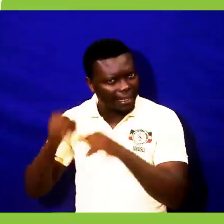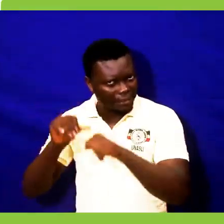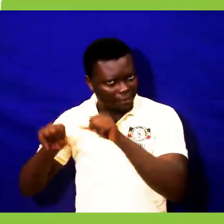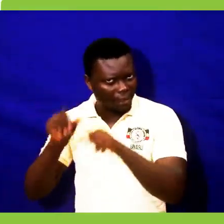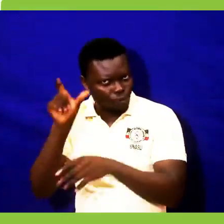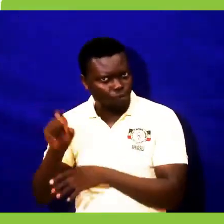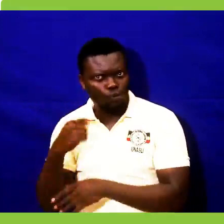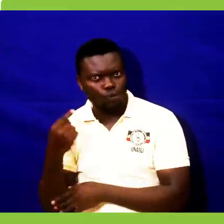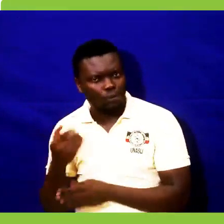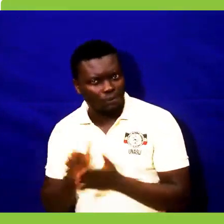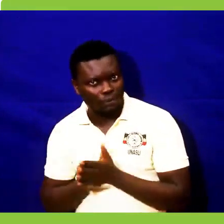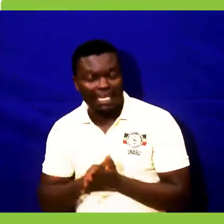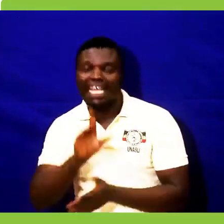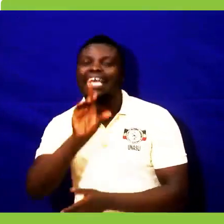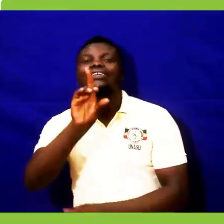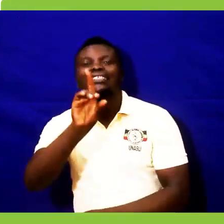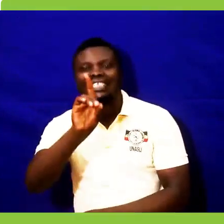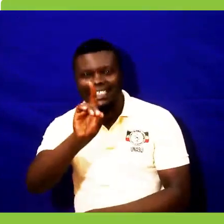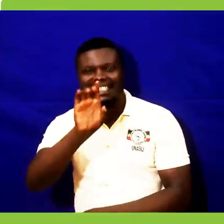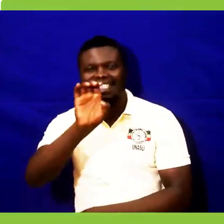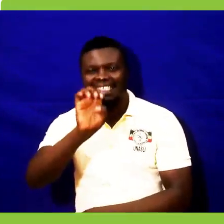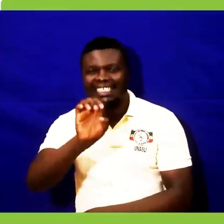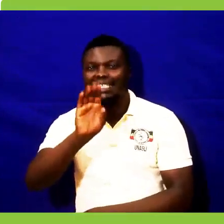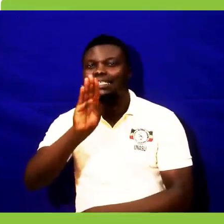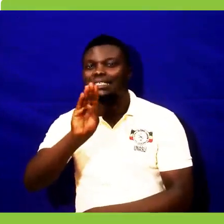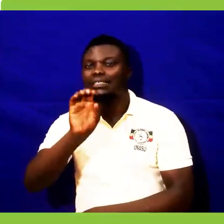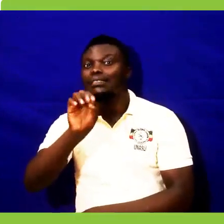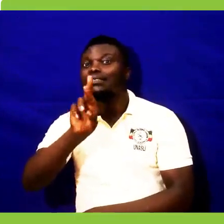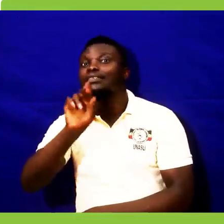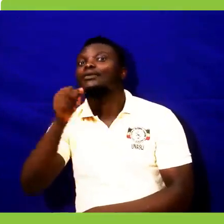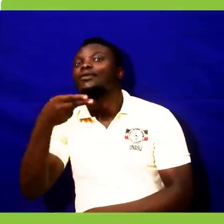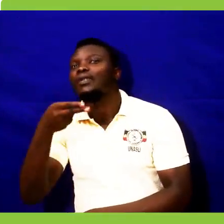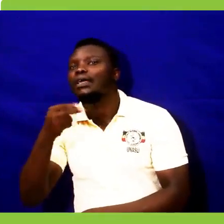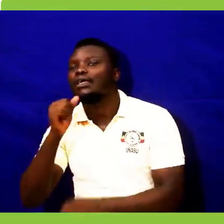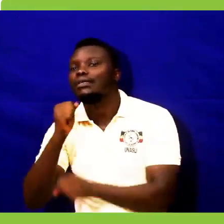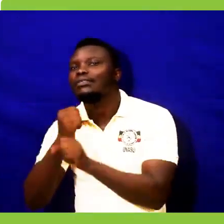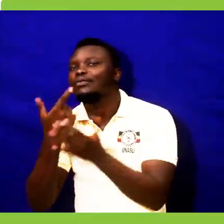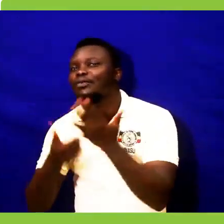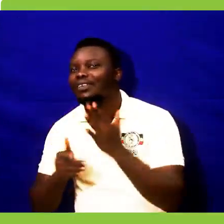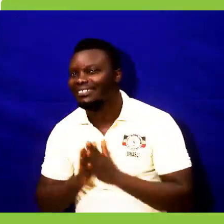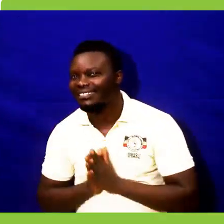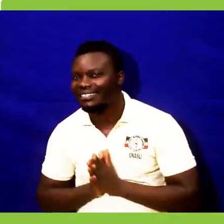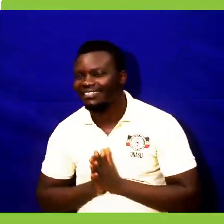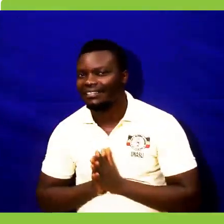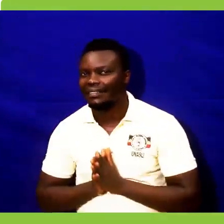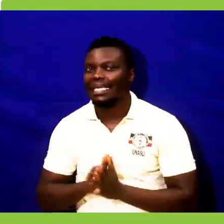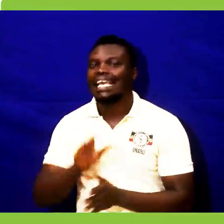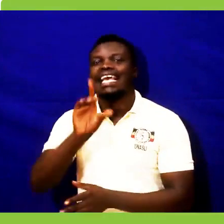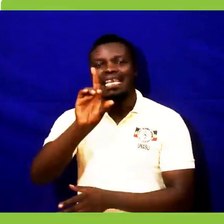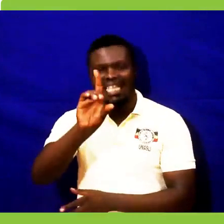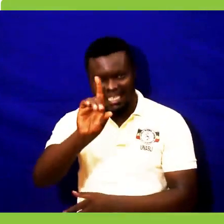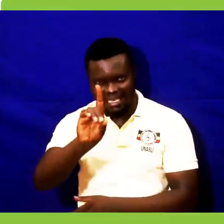And Deborah? What has Deborah just done?